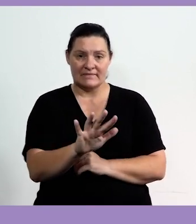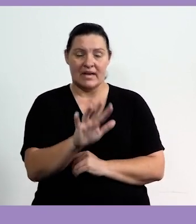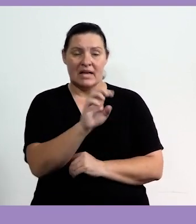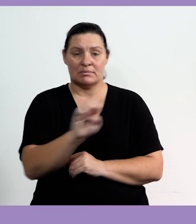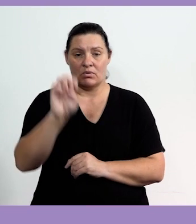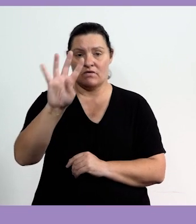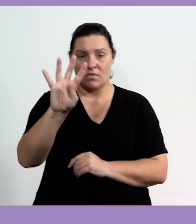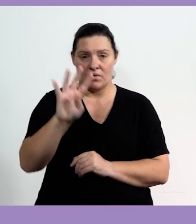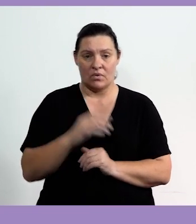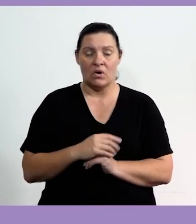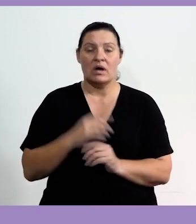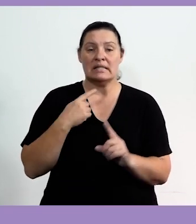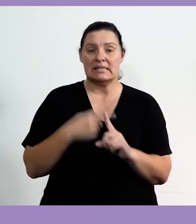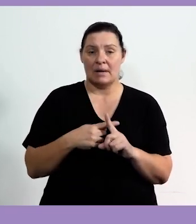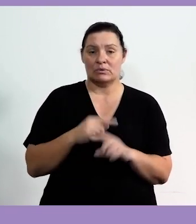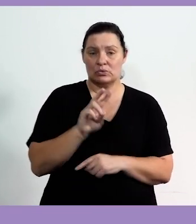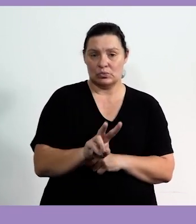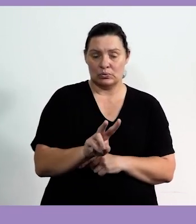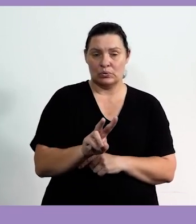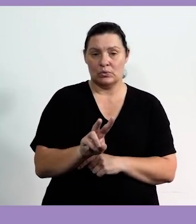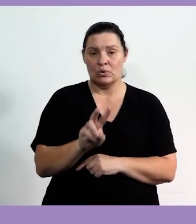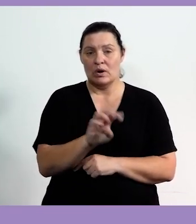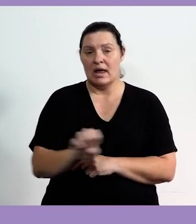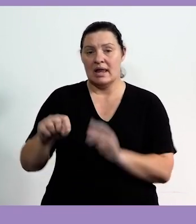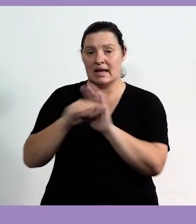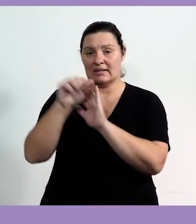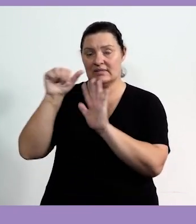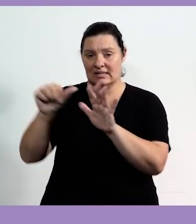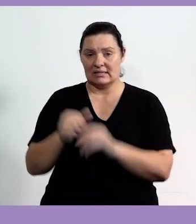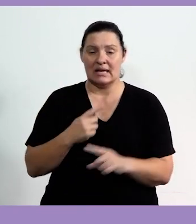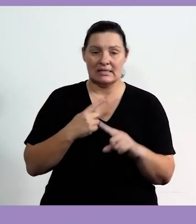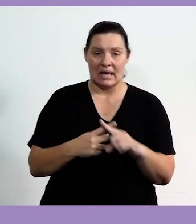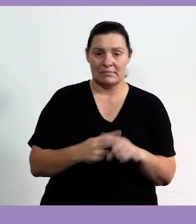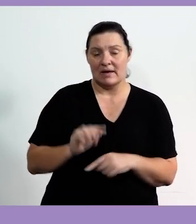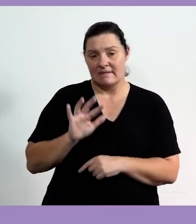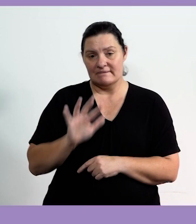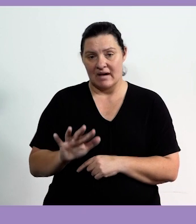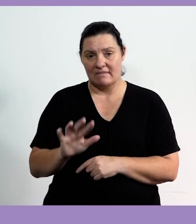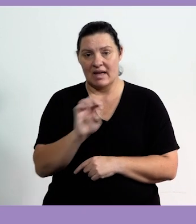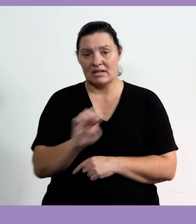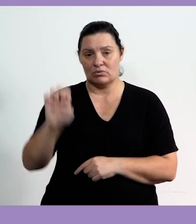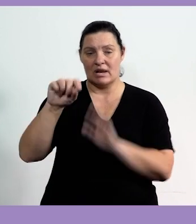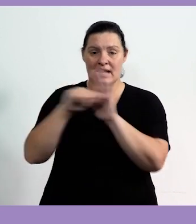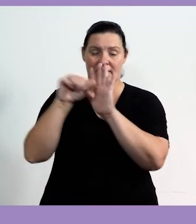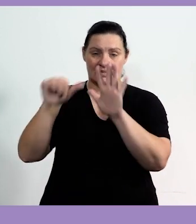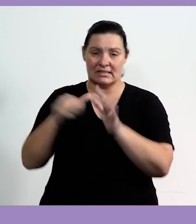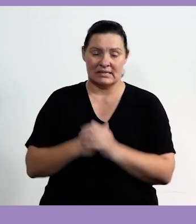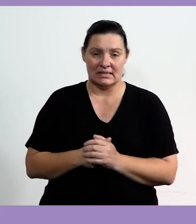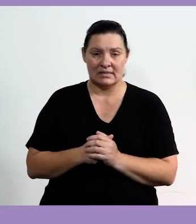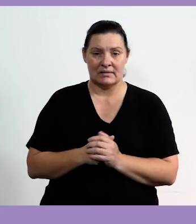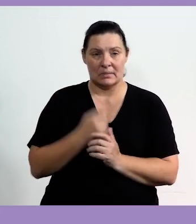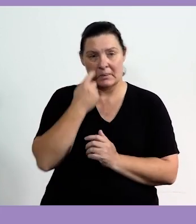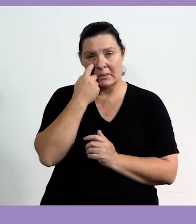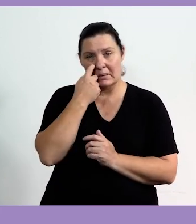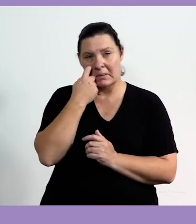that is 5 exponent 4, multiplied by 2 exponent negative 6, multiplied by 5 exponent